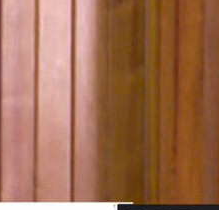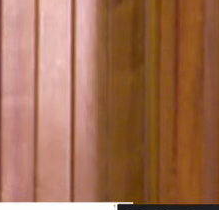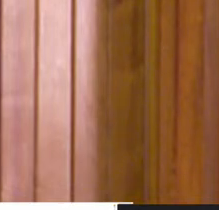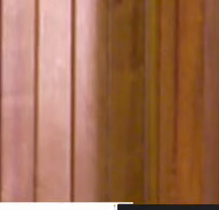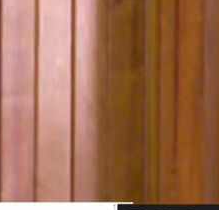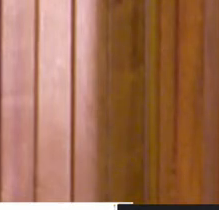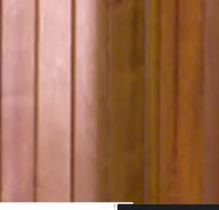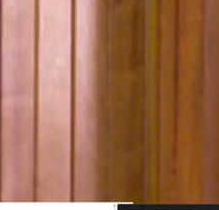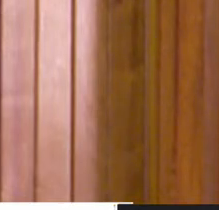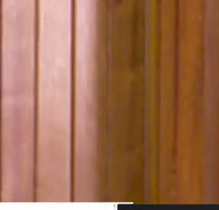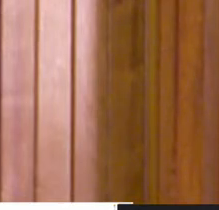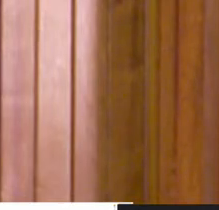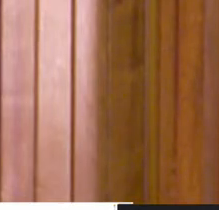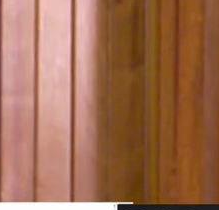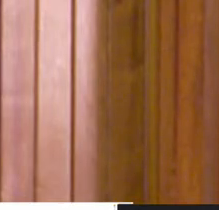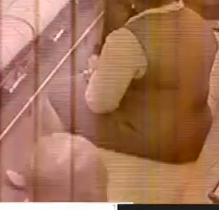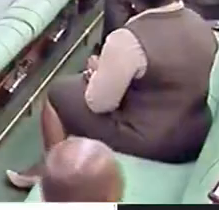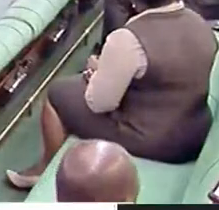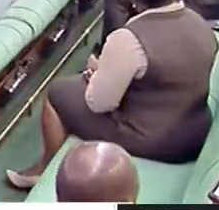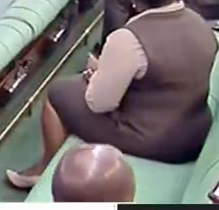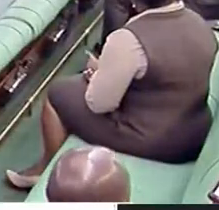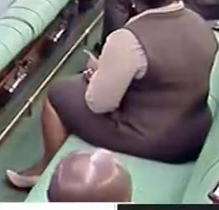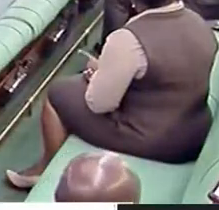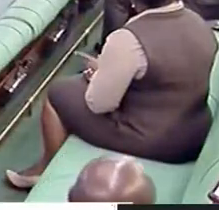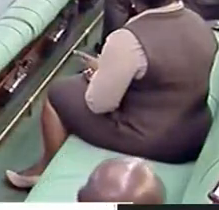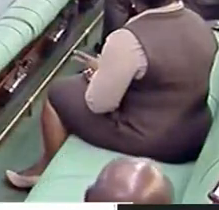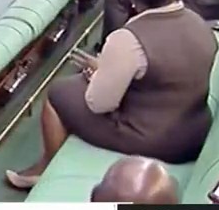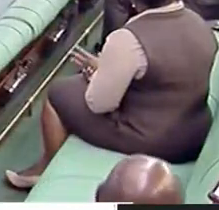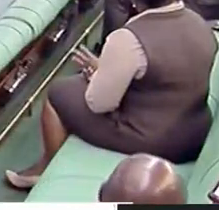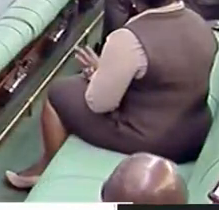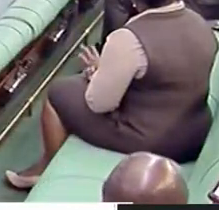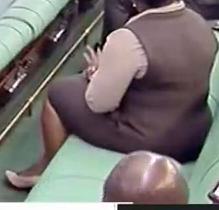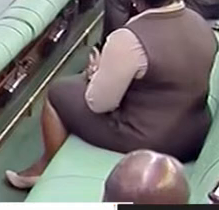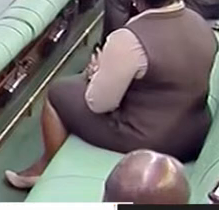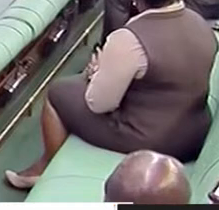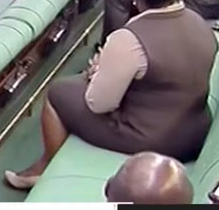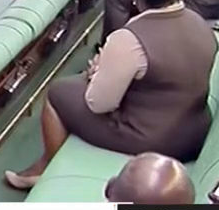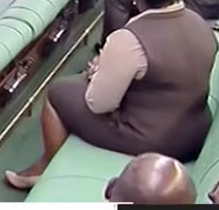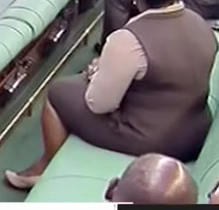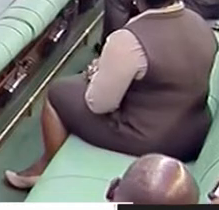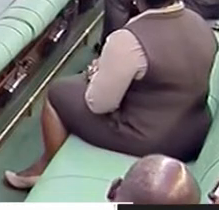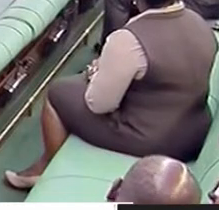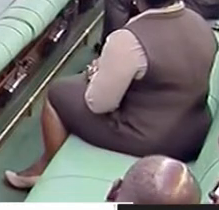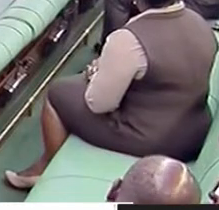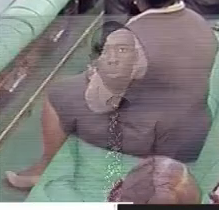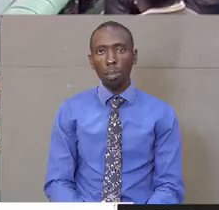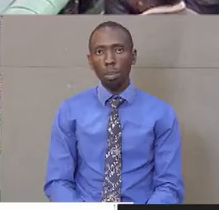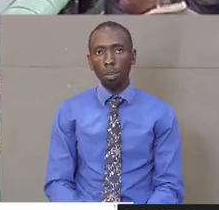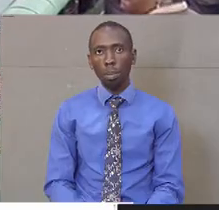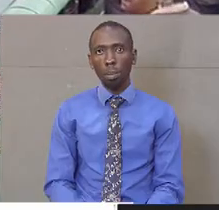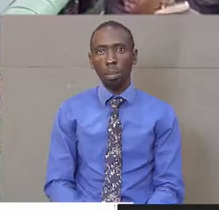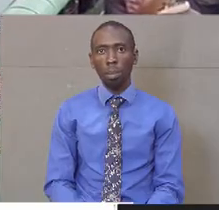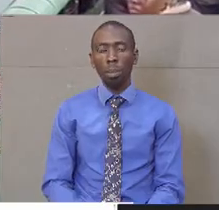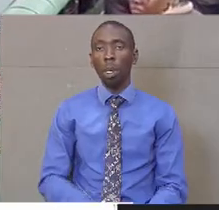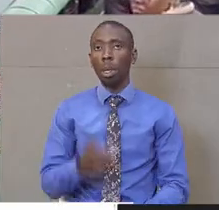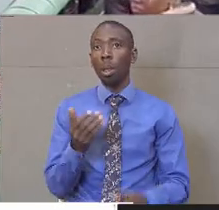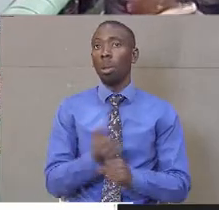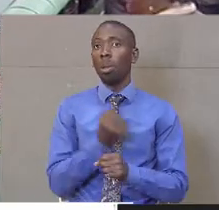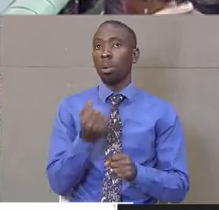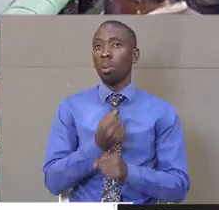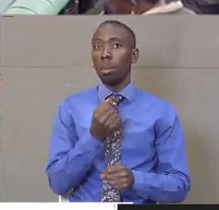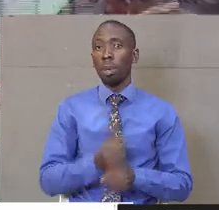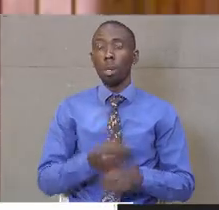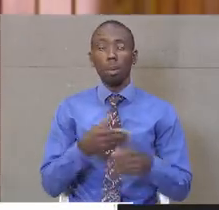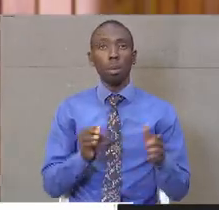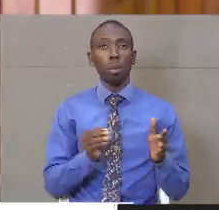basis, we find that they don't report for work. A lot of what is installed as hardware does not serve the